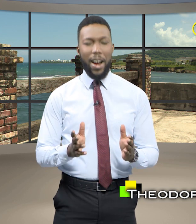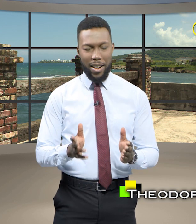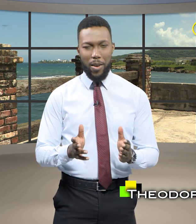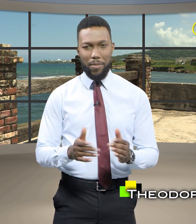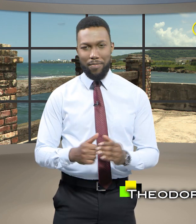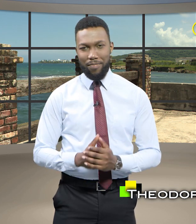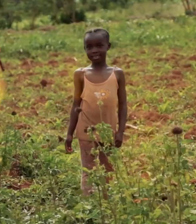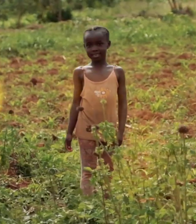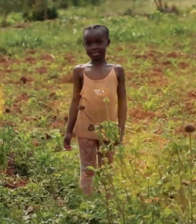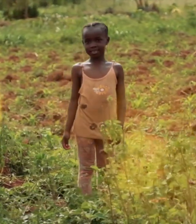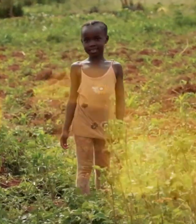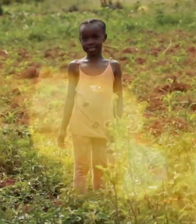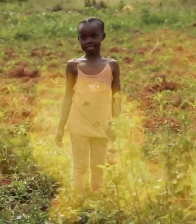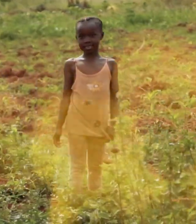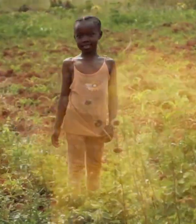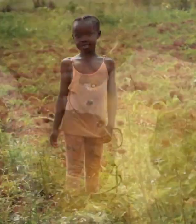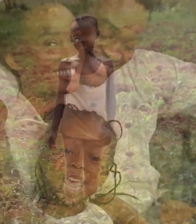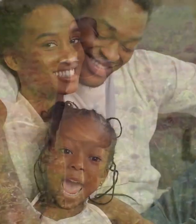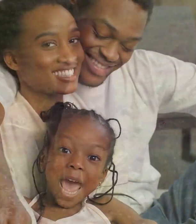right now.